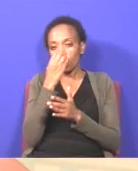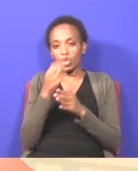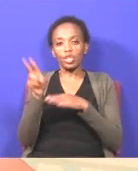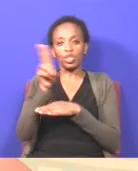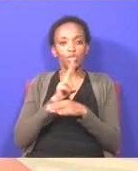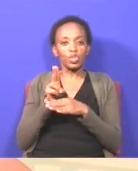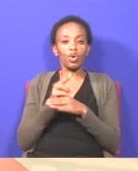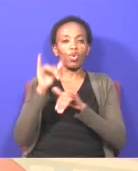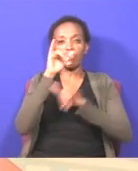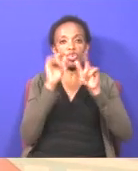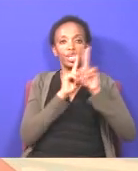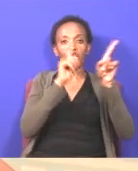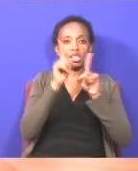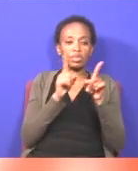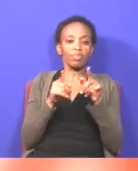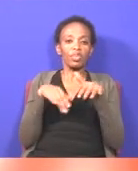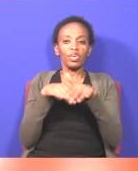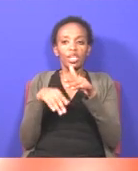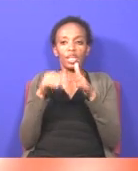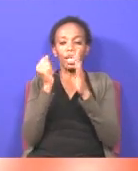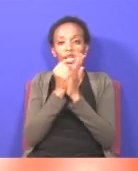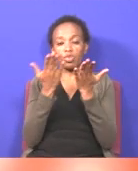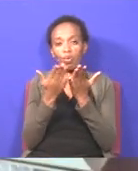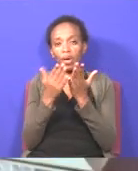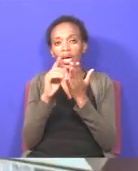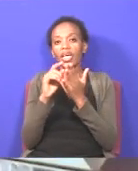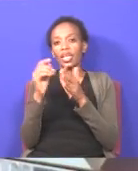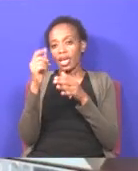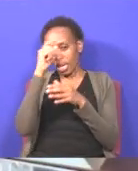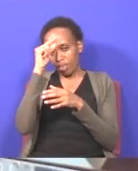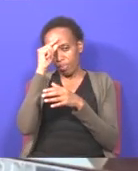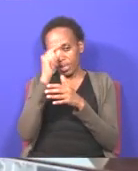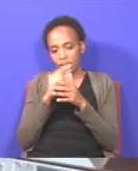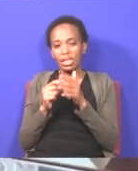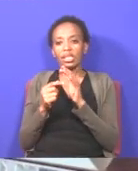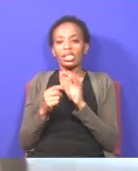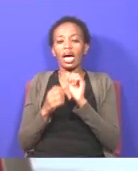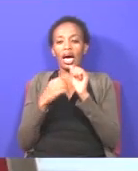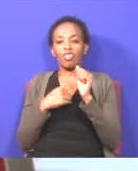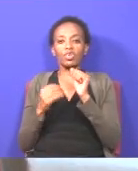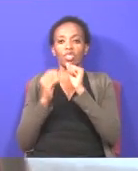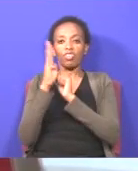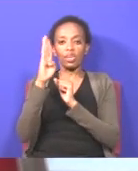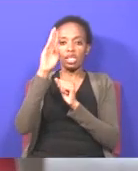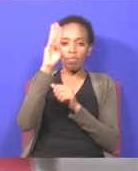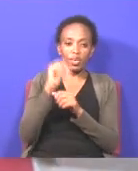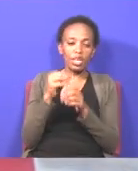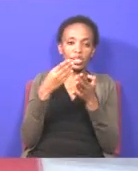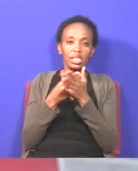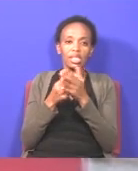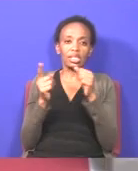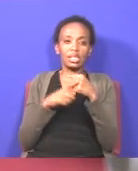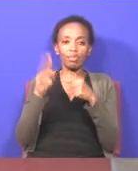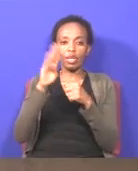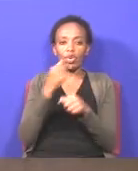expenditures on foreign trips. According to the daily, the Kenya Kwanza administration splashed 14 billion shillings on travel, 6 billion shillings